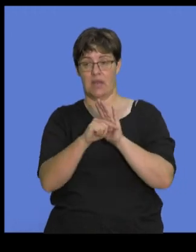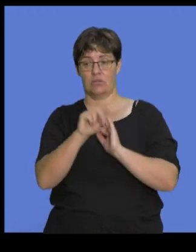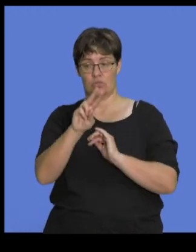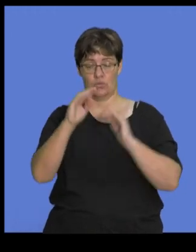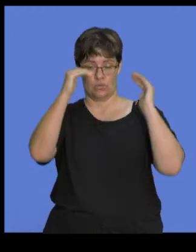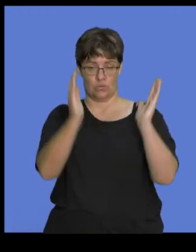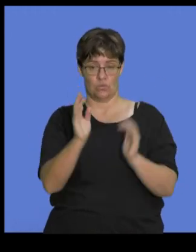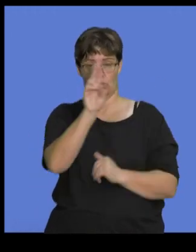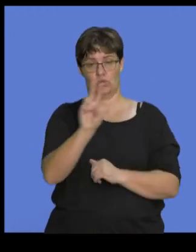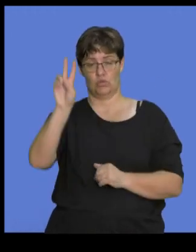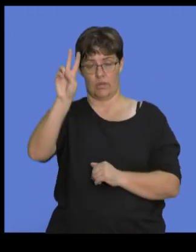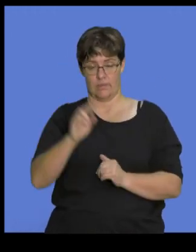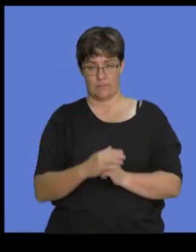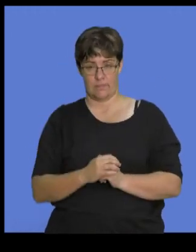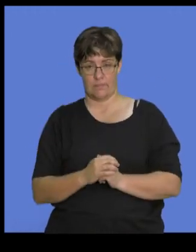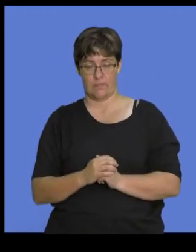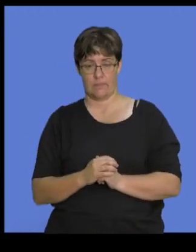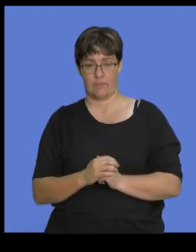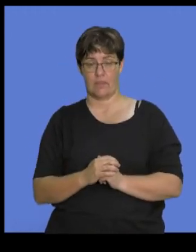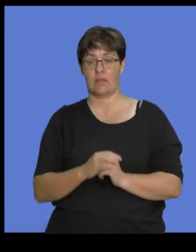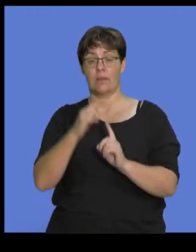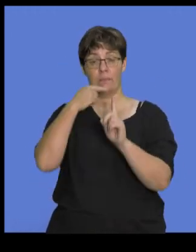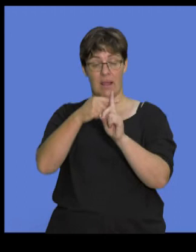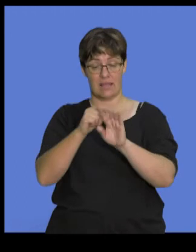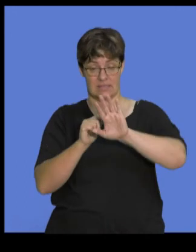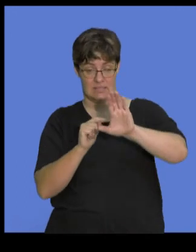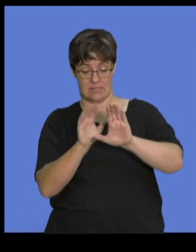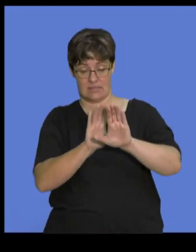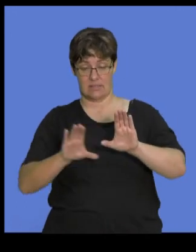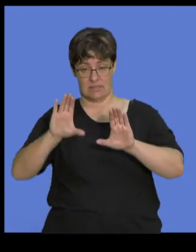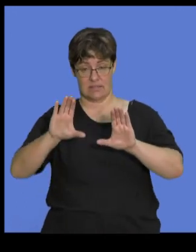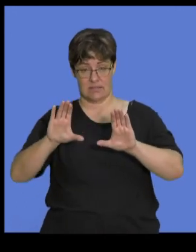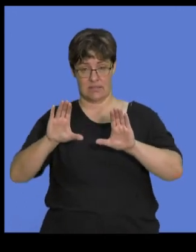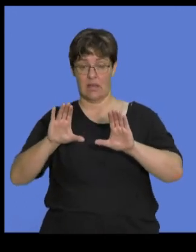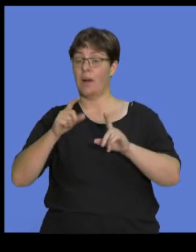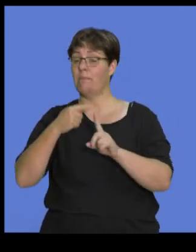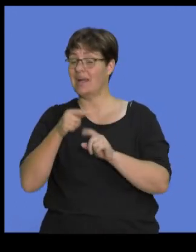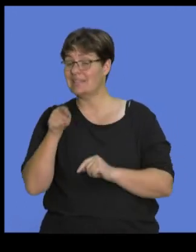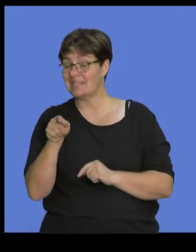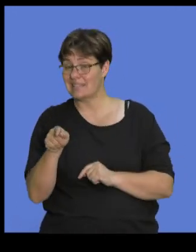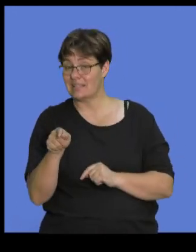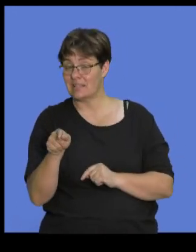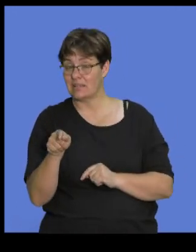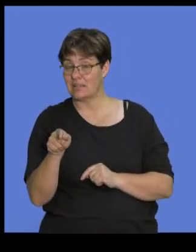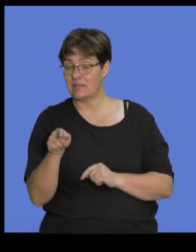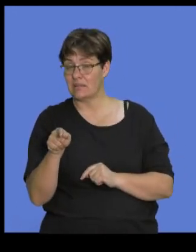2, okay? We square that distance, right? Plus, okay, but the plus